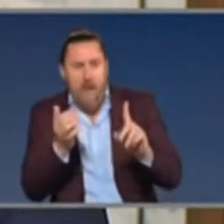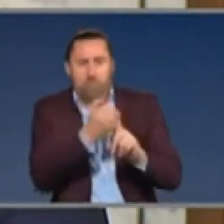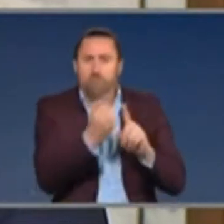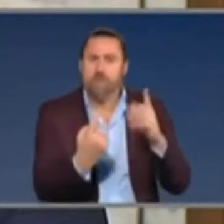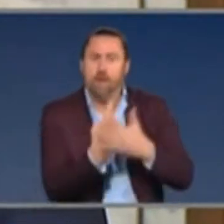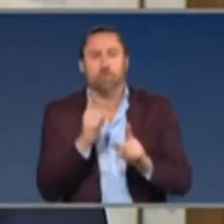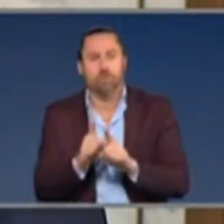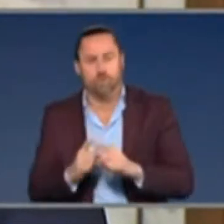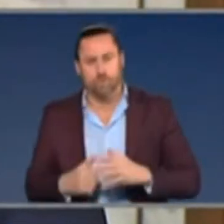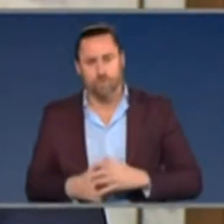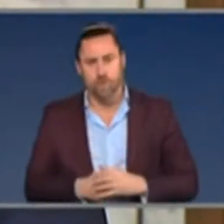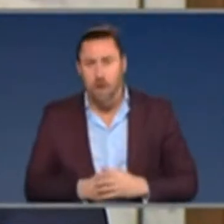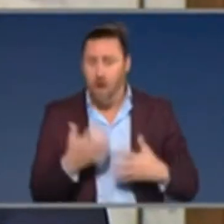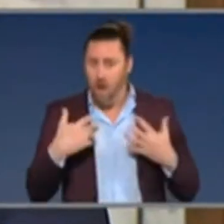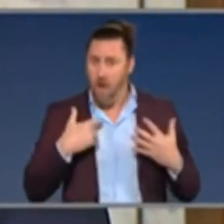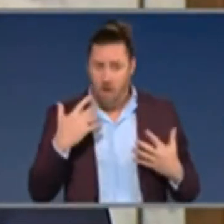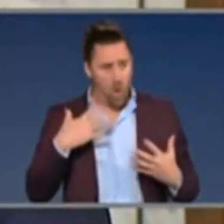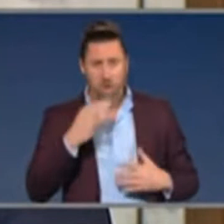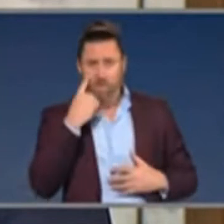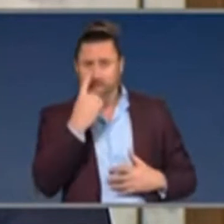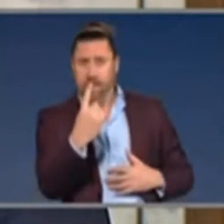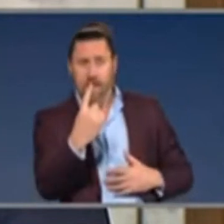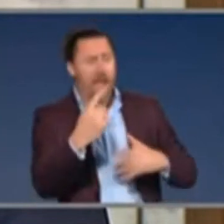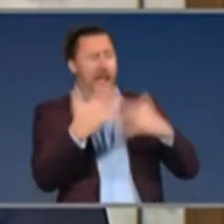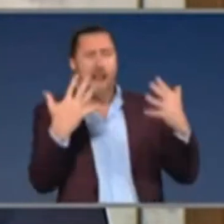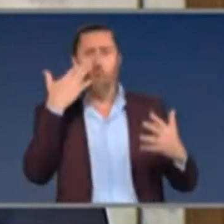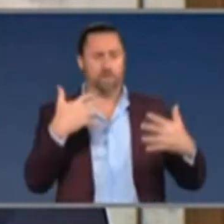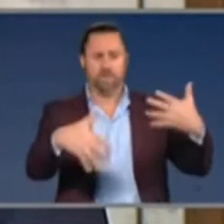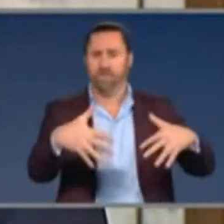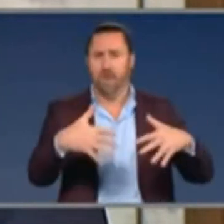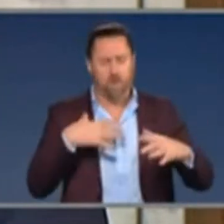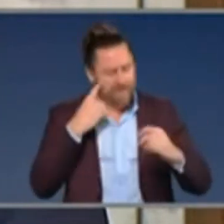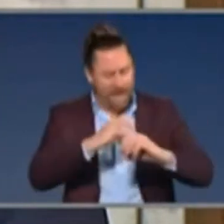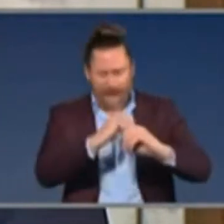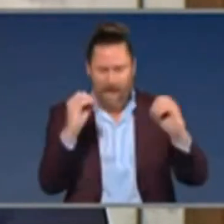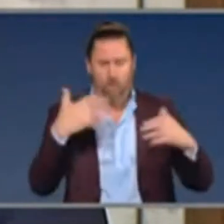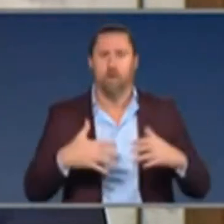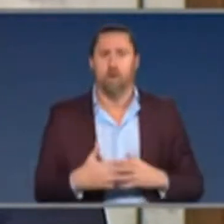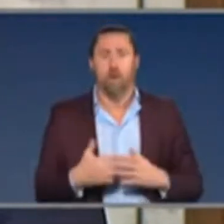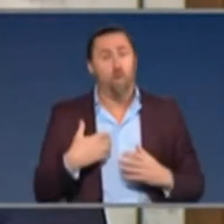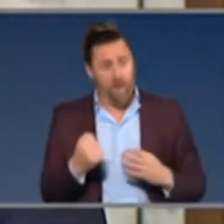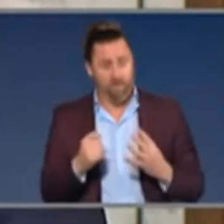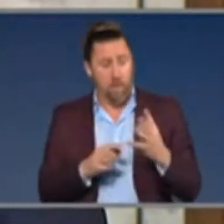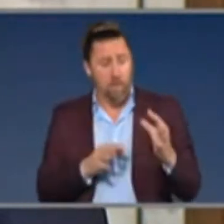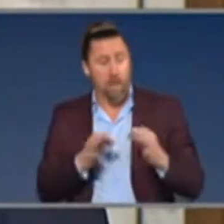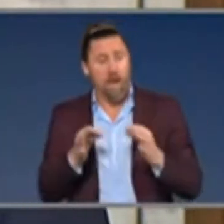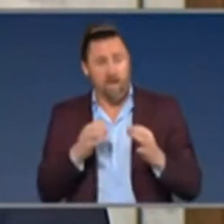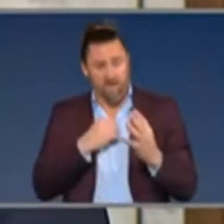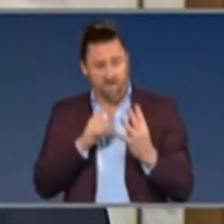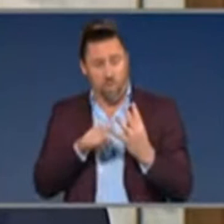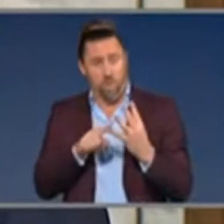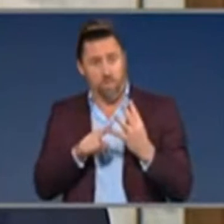of domestic violence against any woman. And this fits within the 4th National Plan that our government has in place as